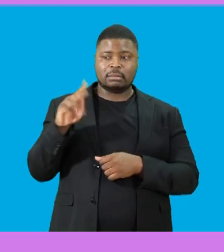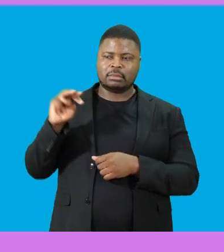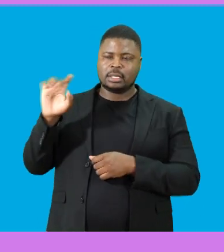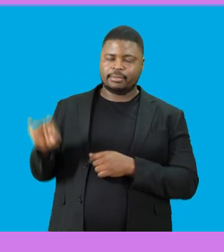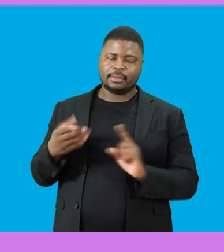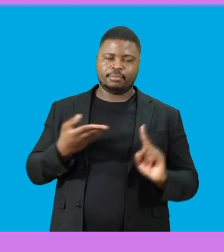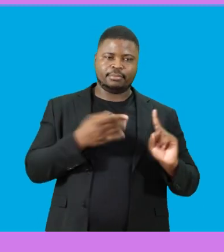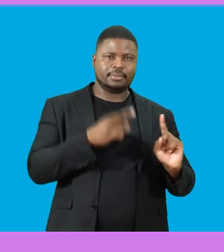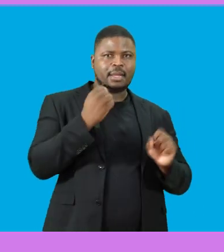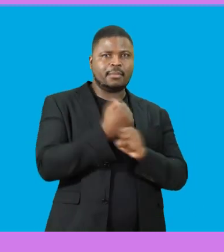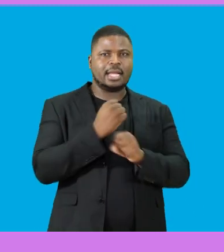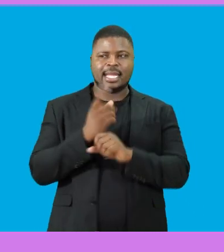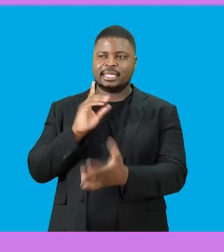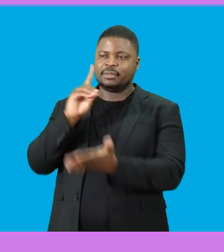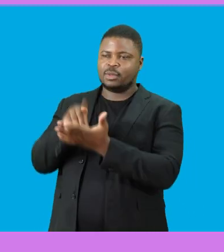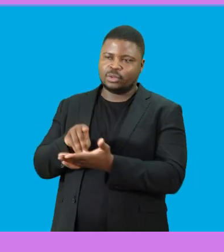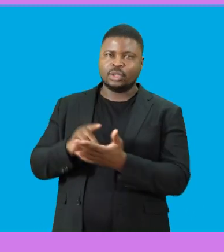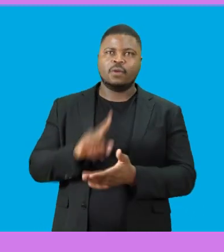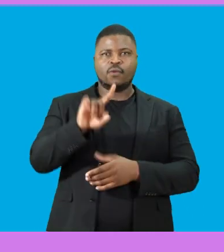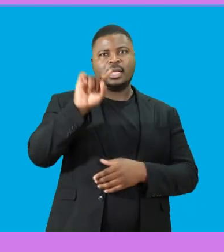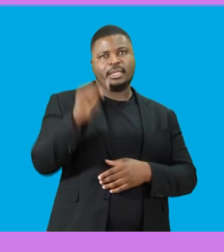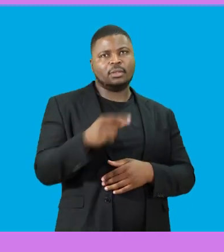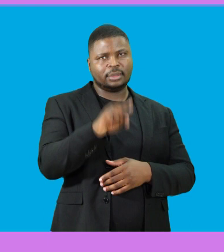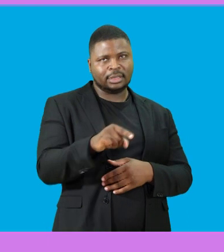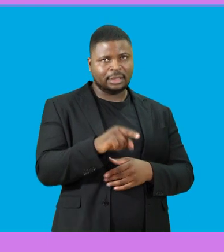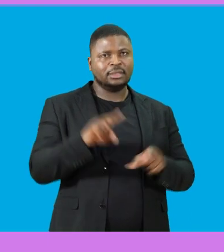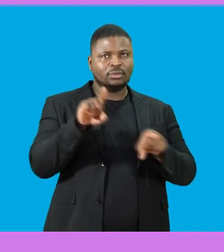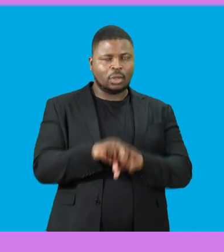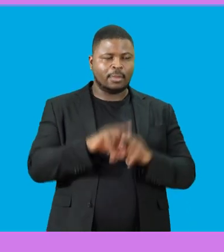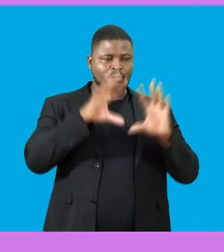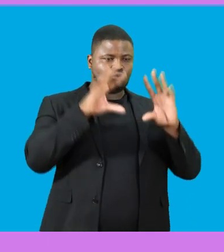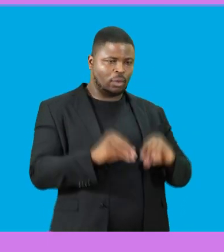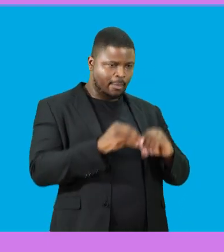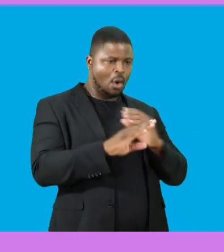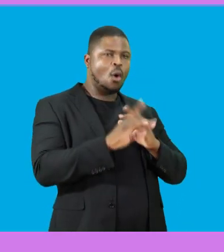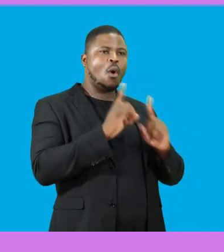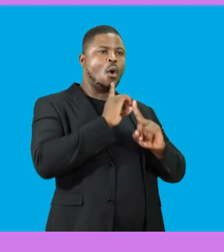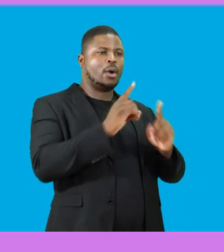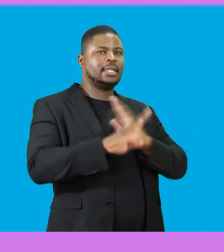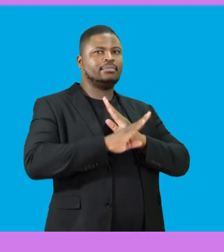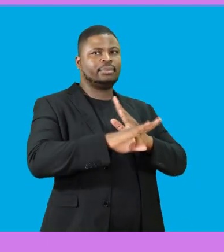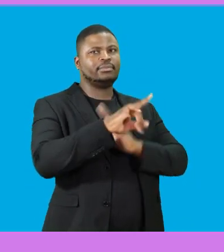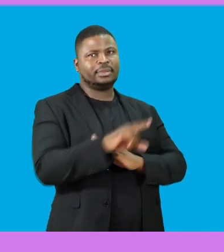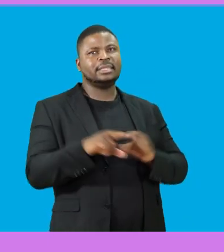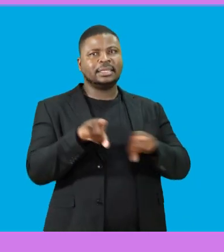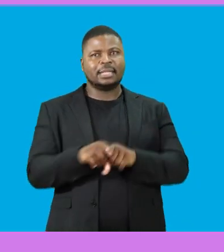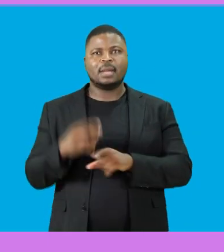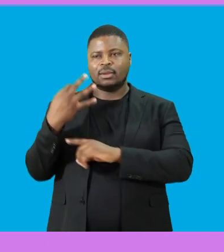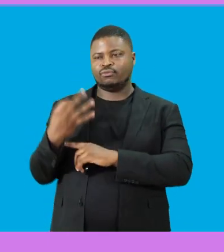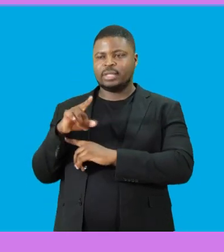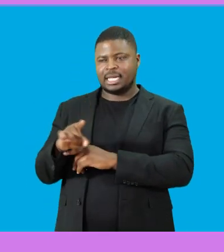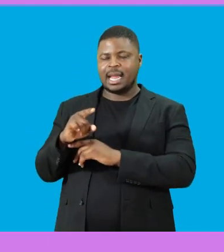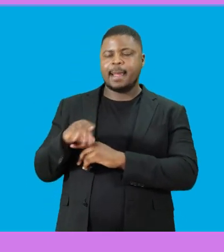Kim made a deposit of 1,000 rand, 2 stop orders, and 3 card